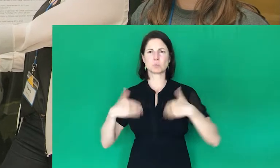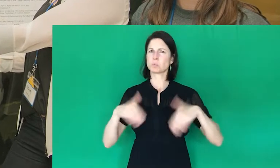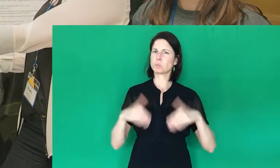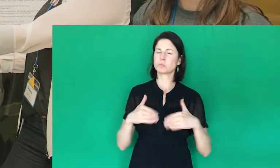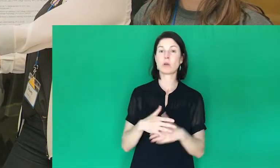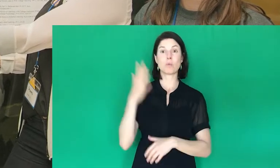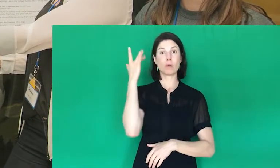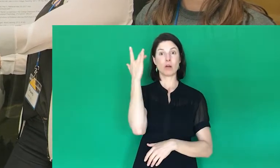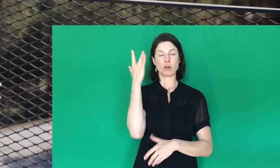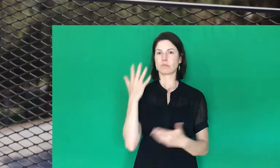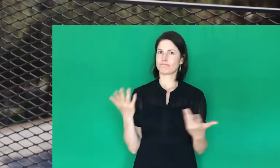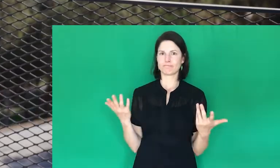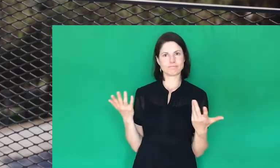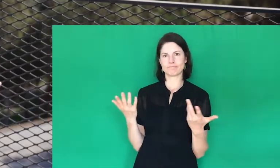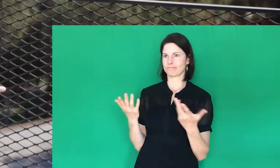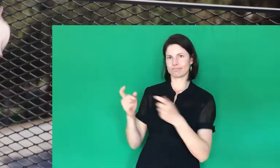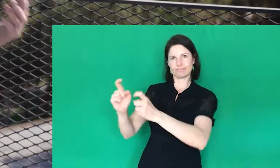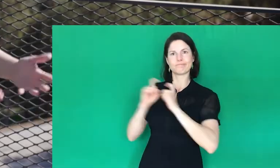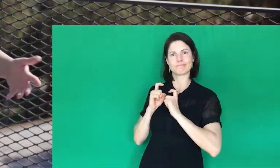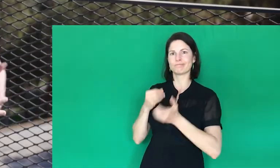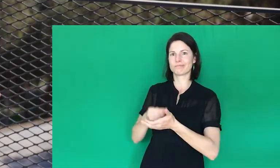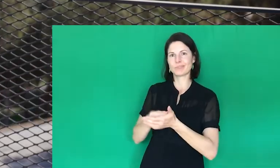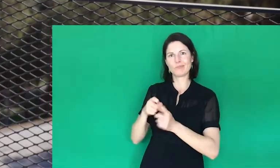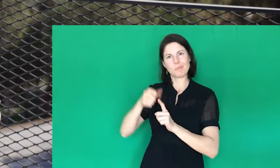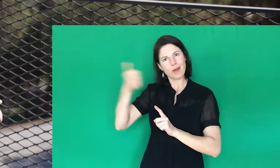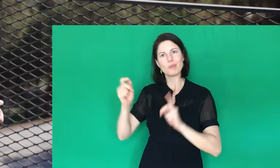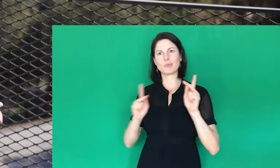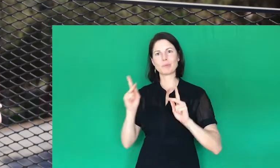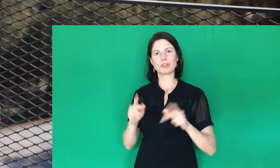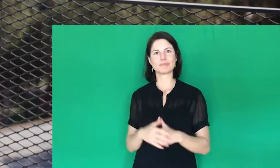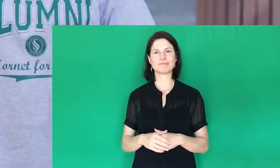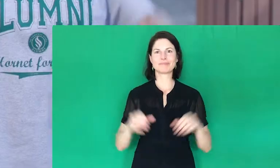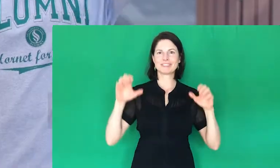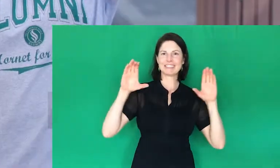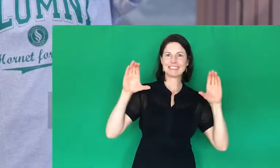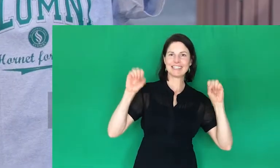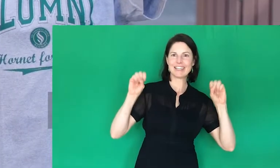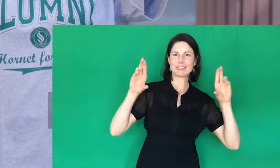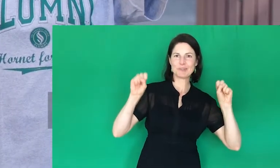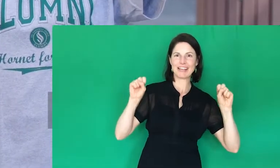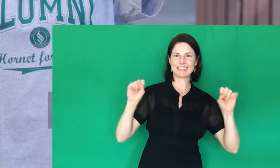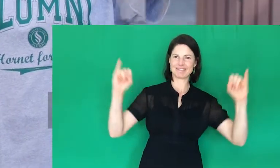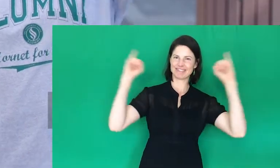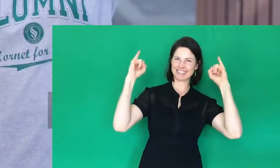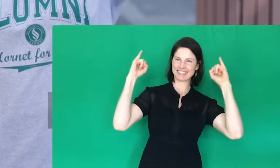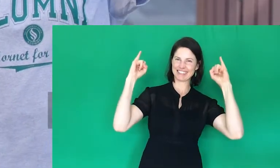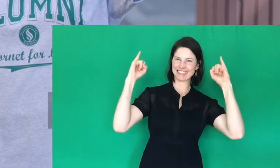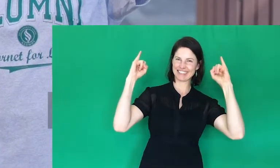at Sac State. And that was all because I was, generous donations from other people. Sac State's